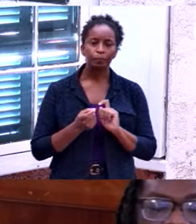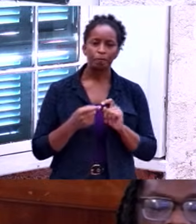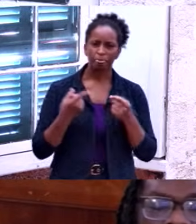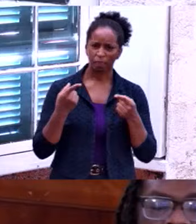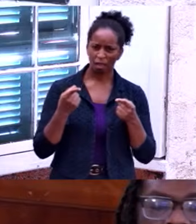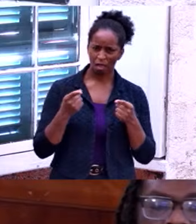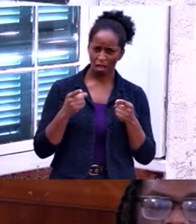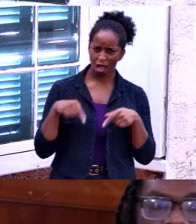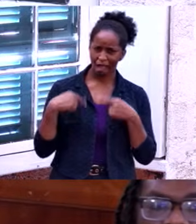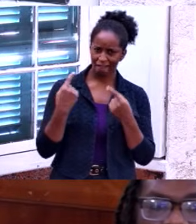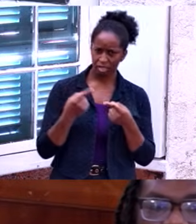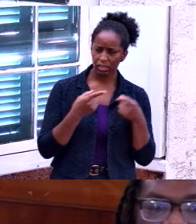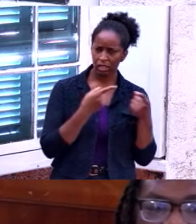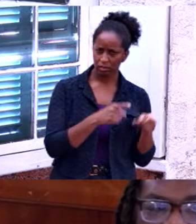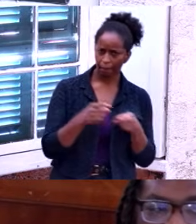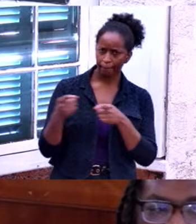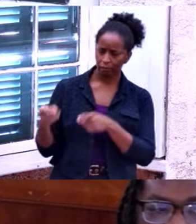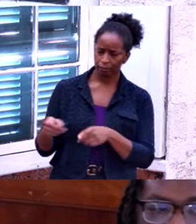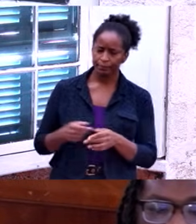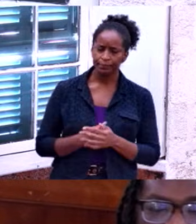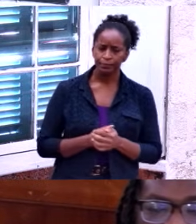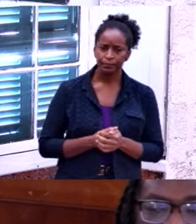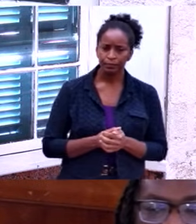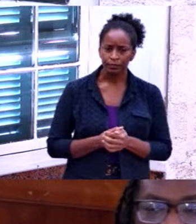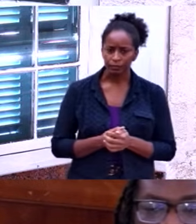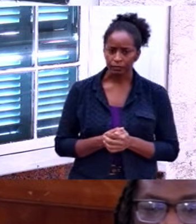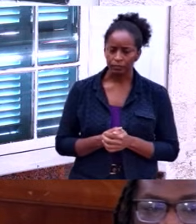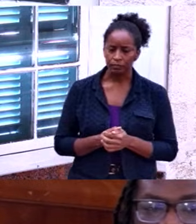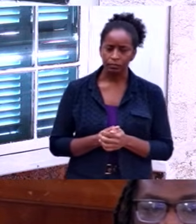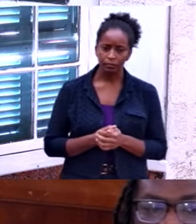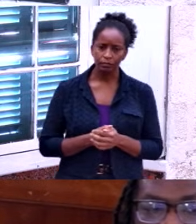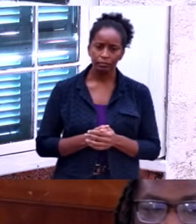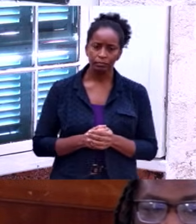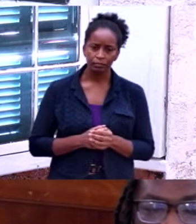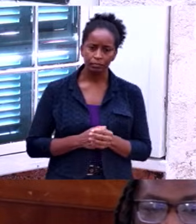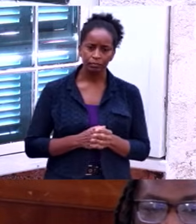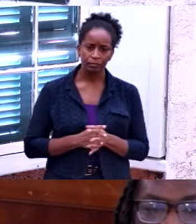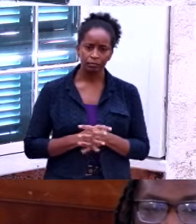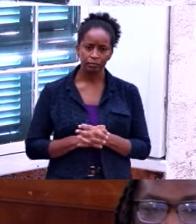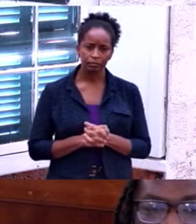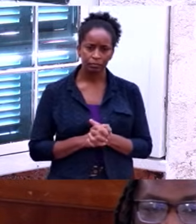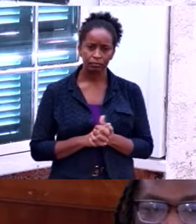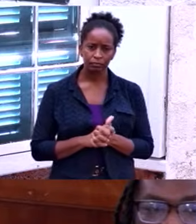I want to suggest, Mr. President, that in this cycle